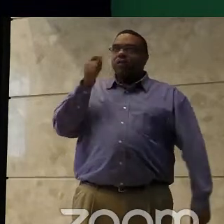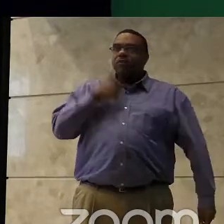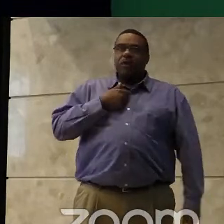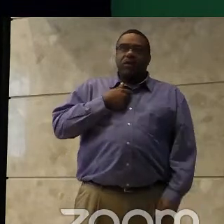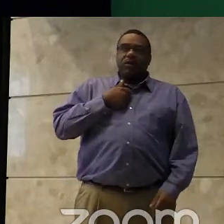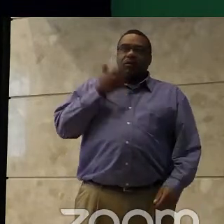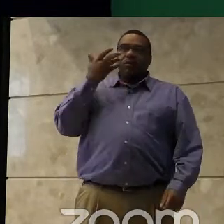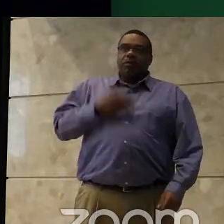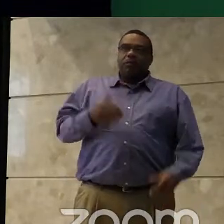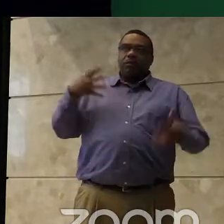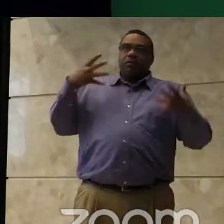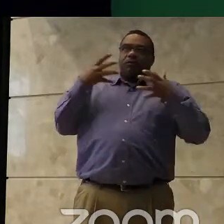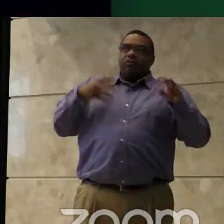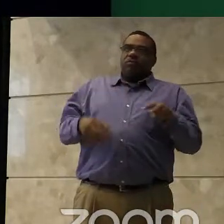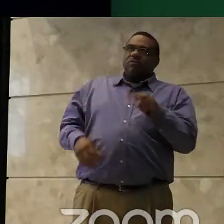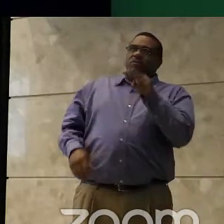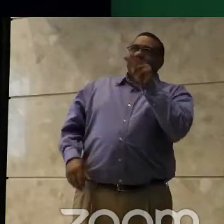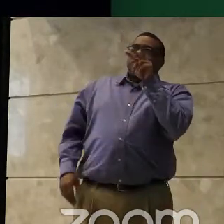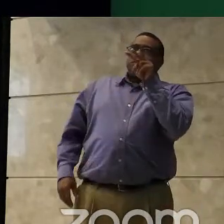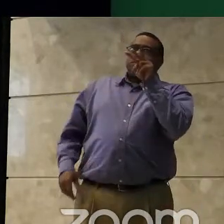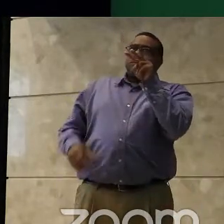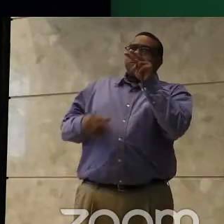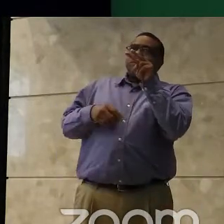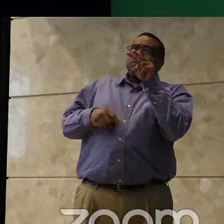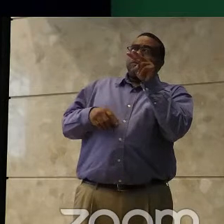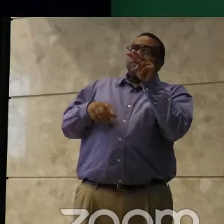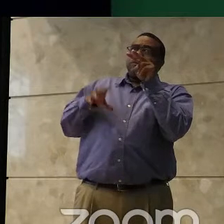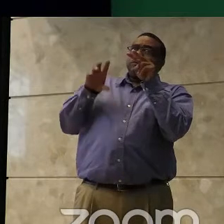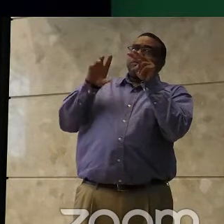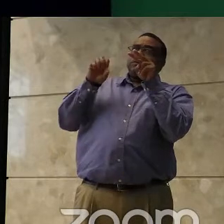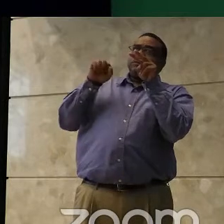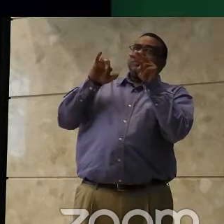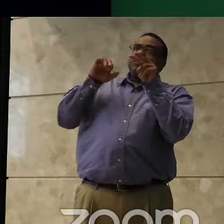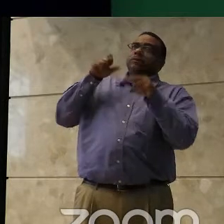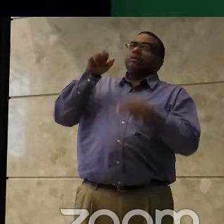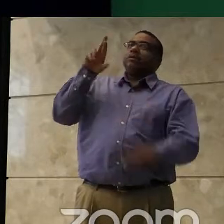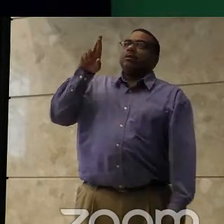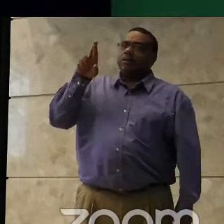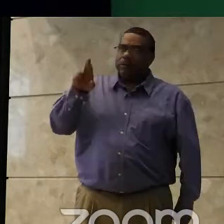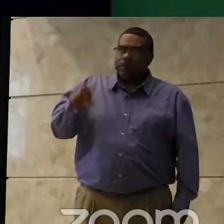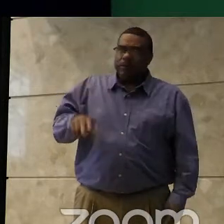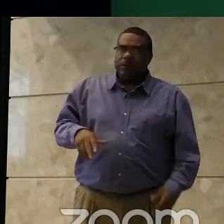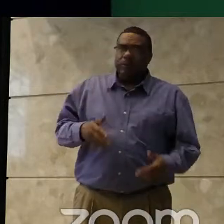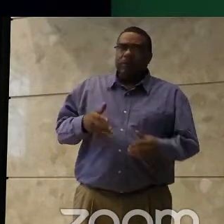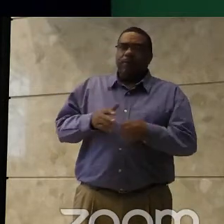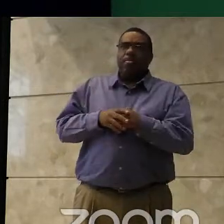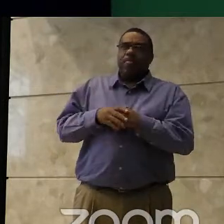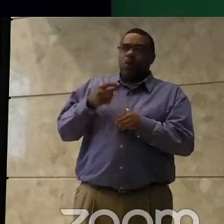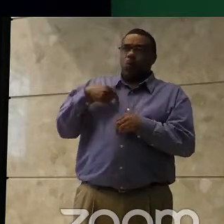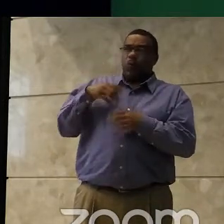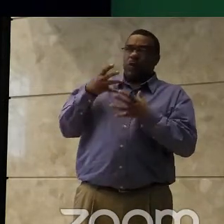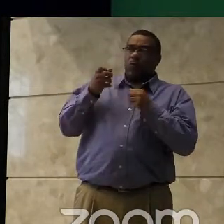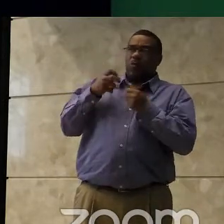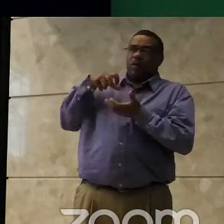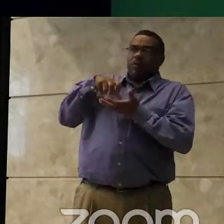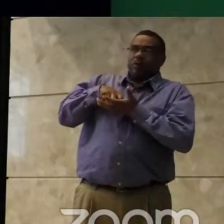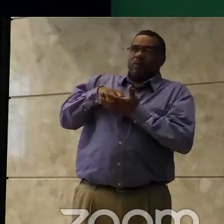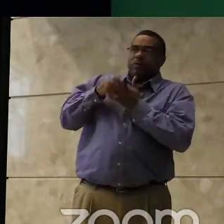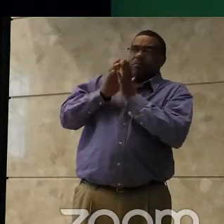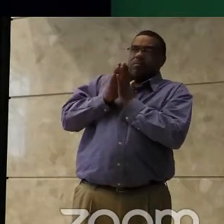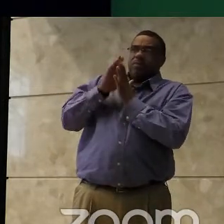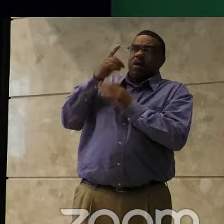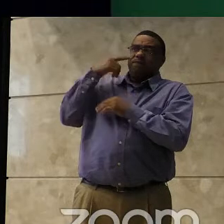I look up at him and I say, sir, that's the word for sir, sir. We want to kneel and pray for